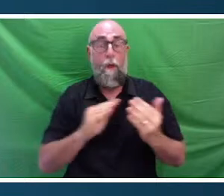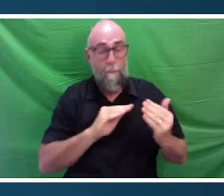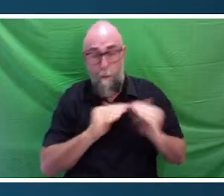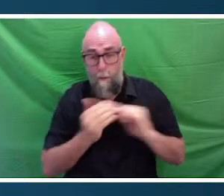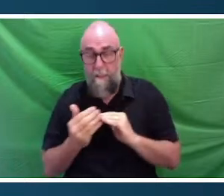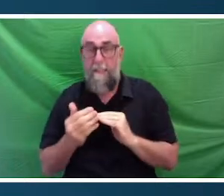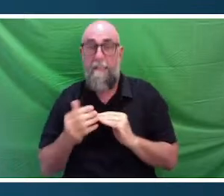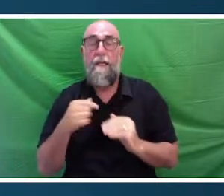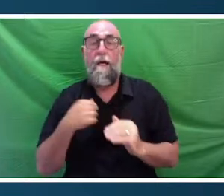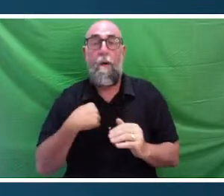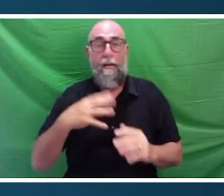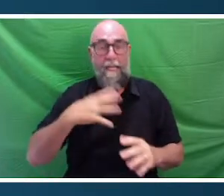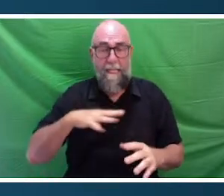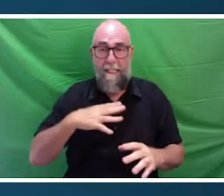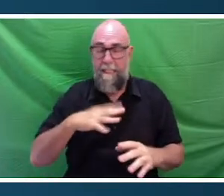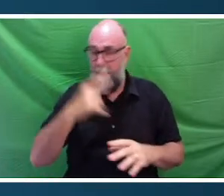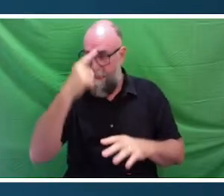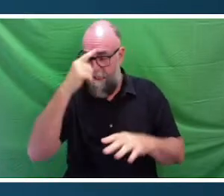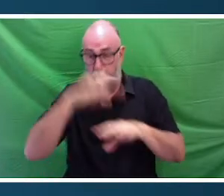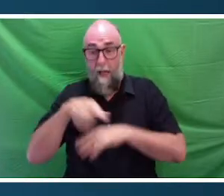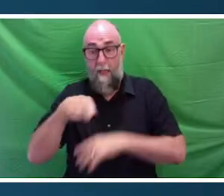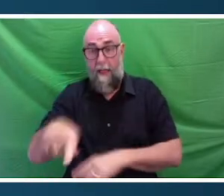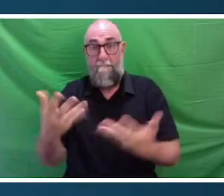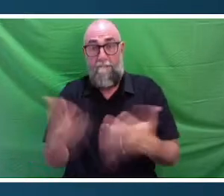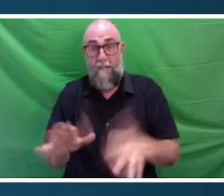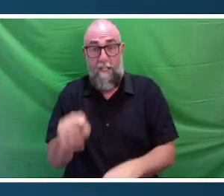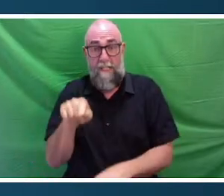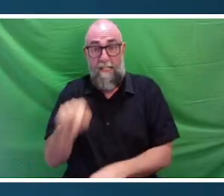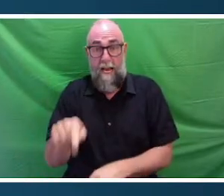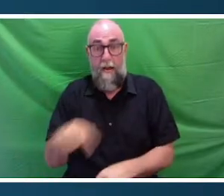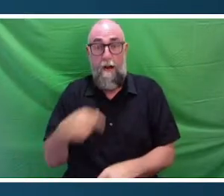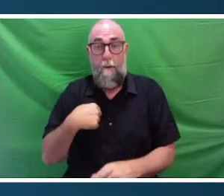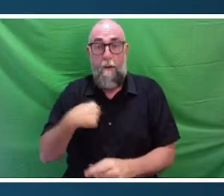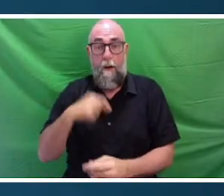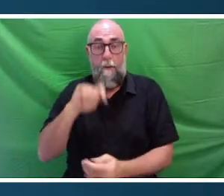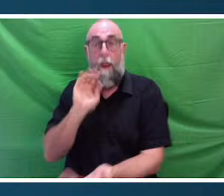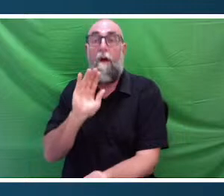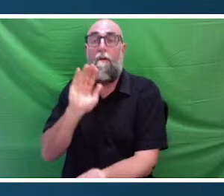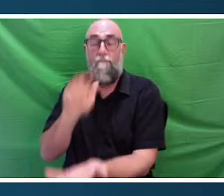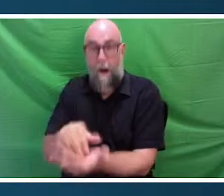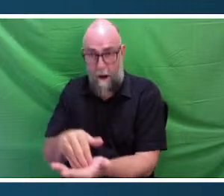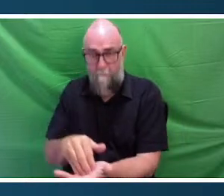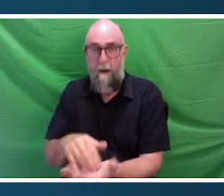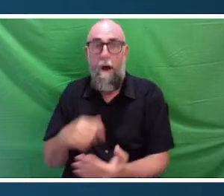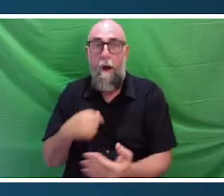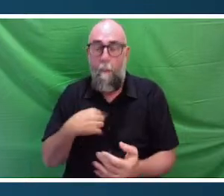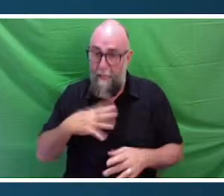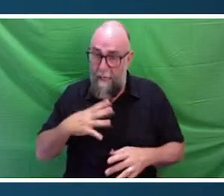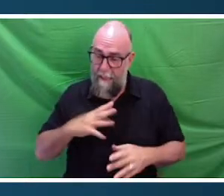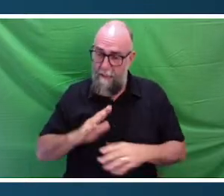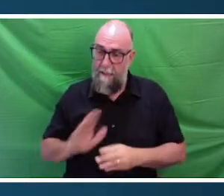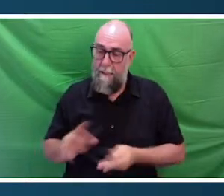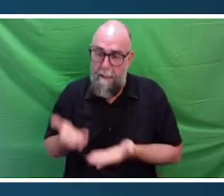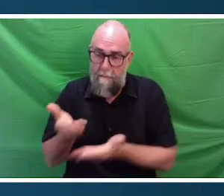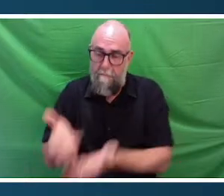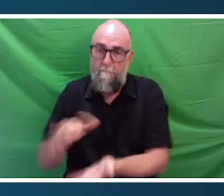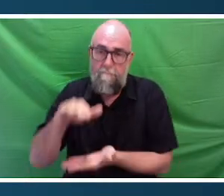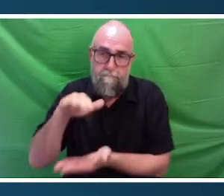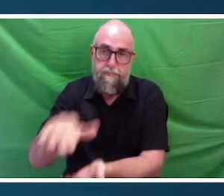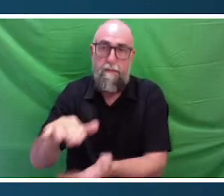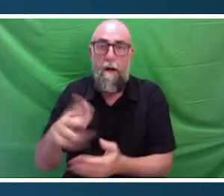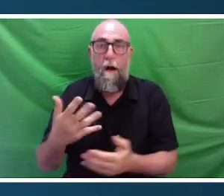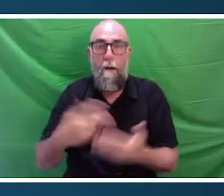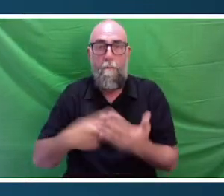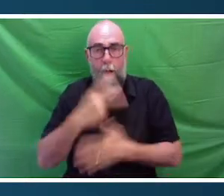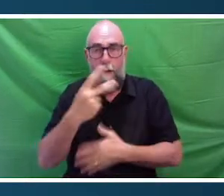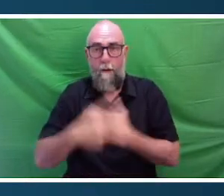were there before we arrived with our aid program, with our development program. They have been surviving or they have been thriving